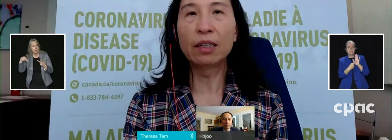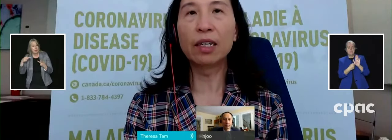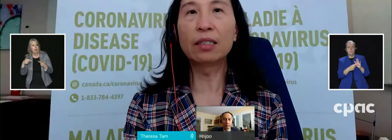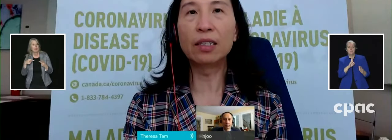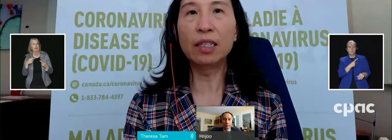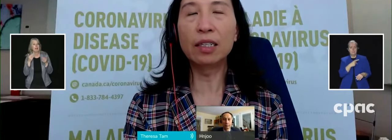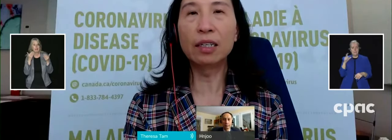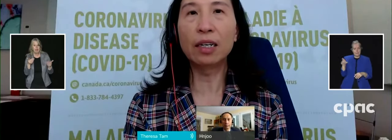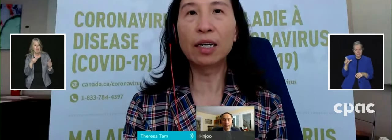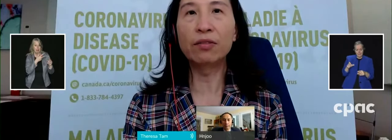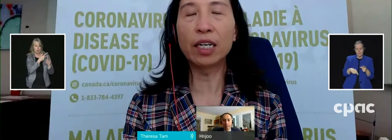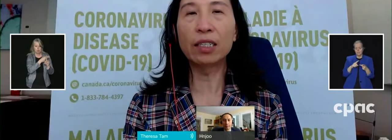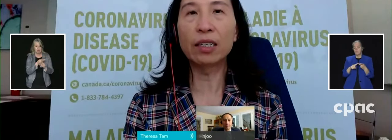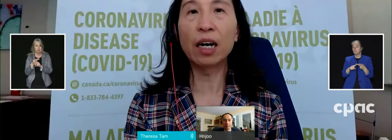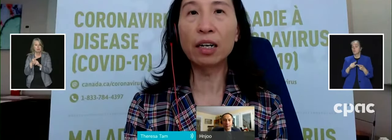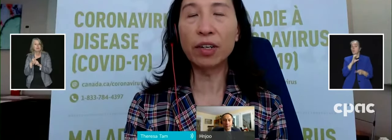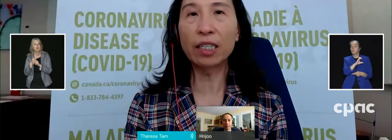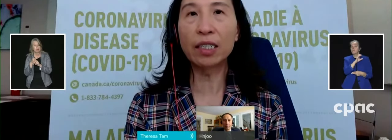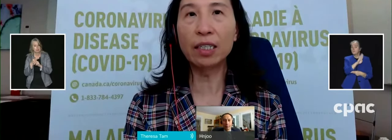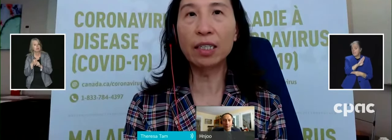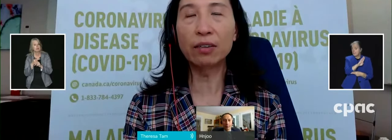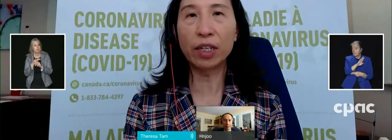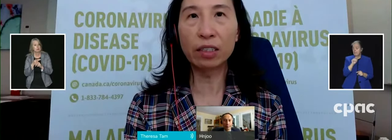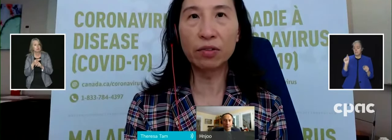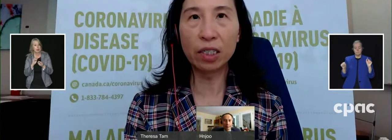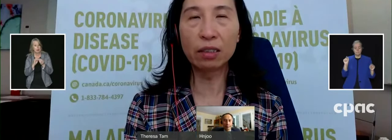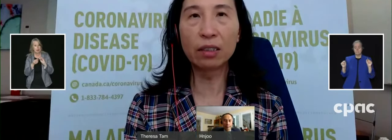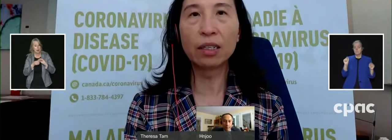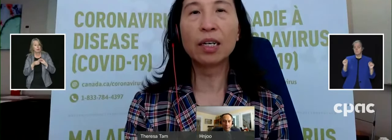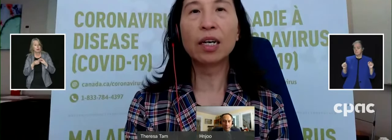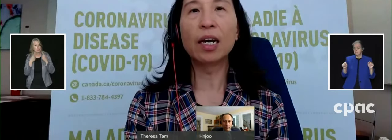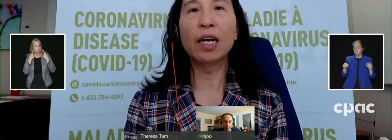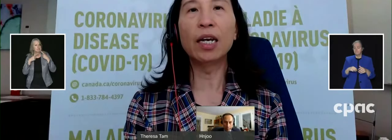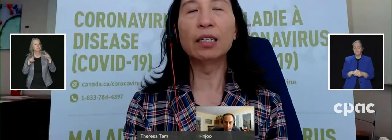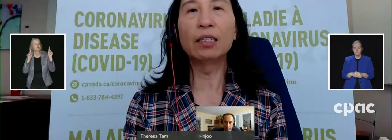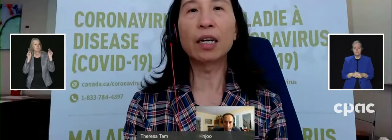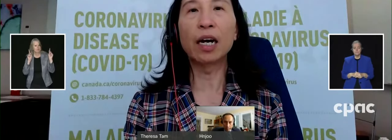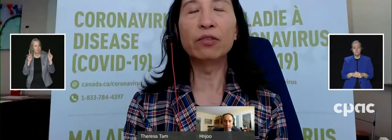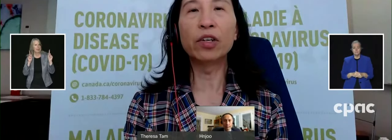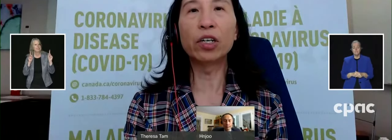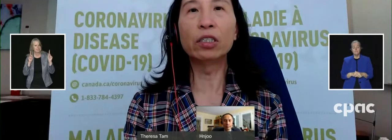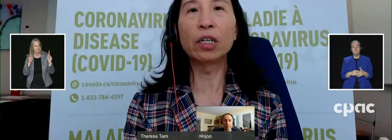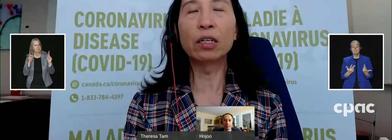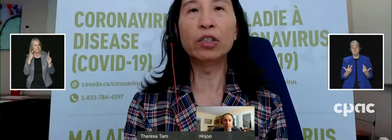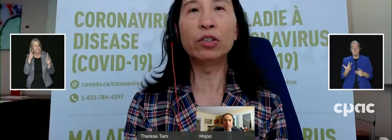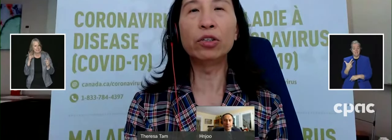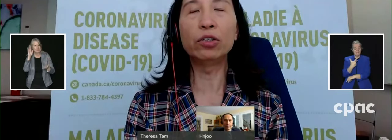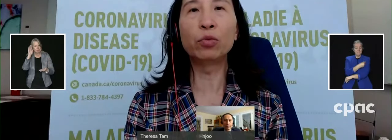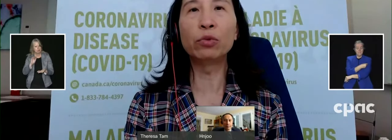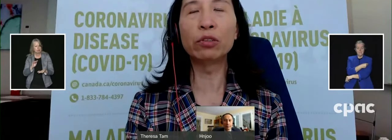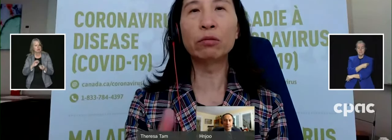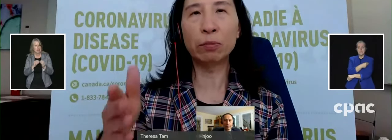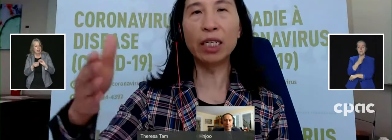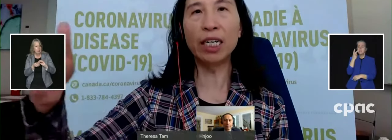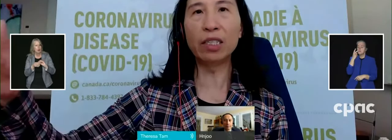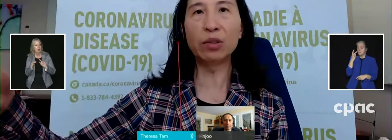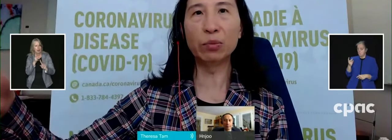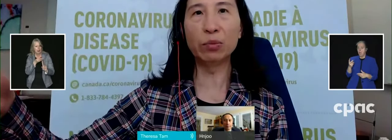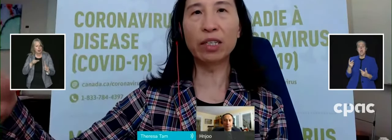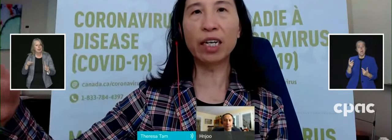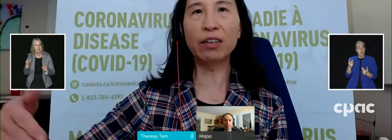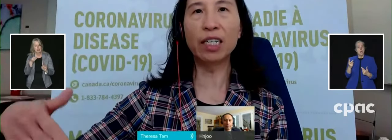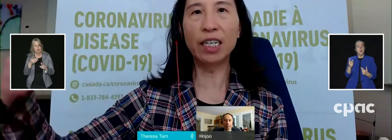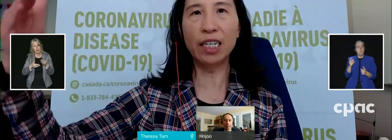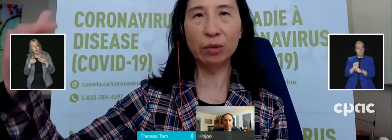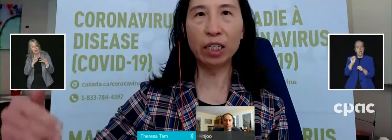vaccines, they're seeing a high vaccine effectiveness. And I've heard we will, by the end of this